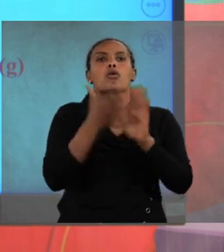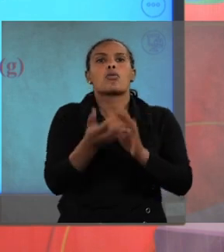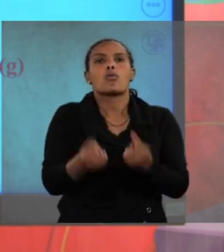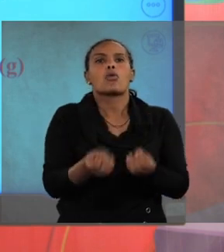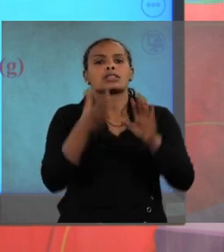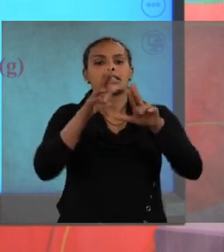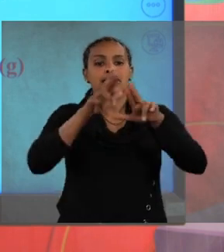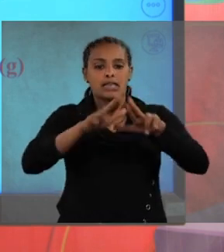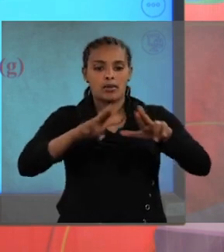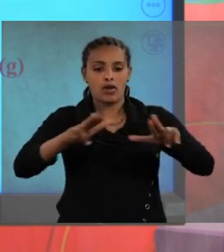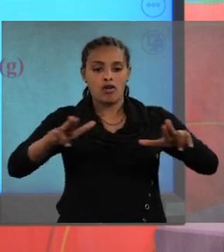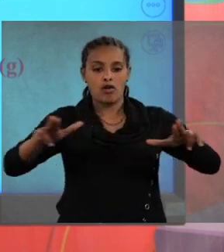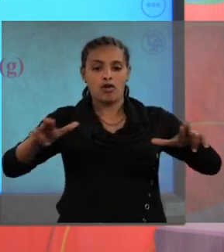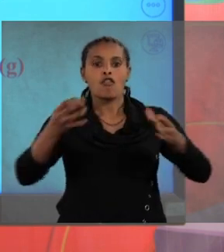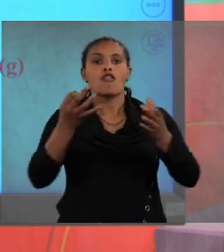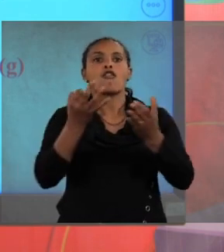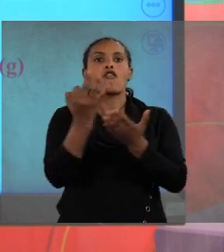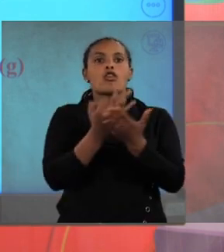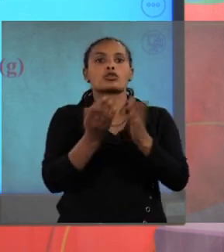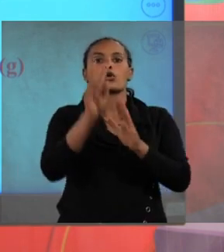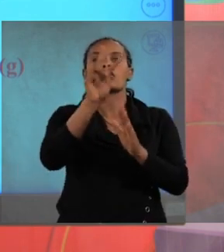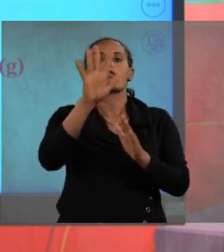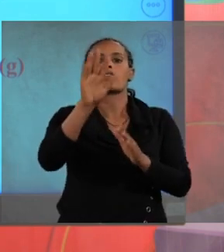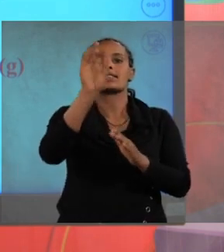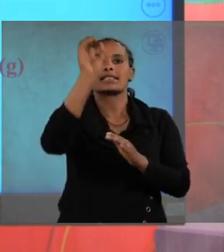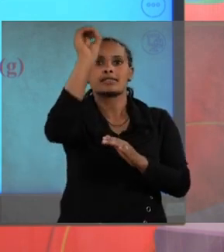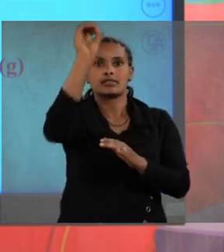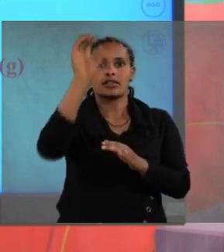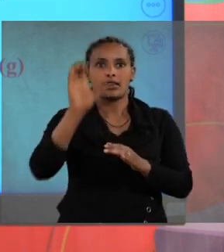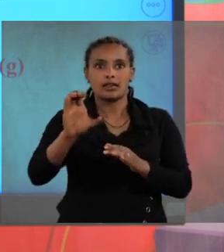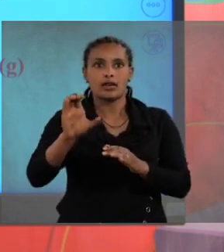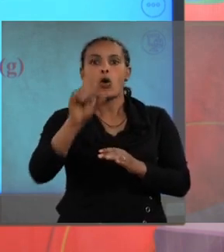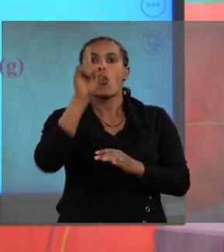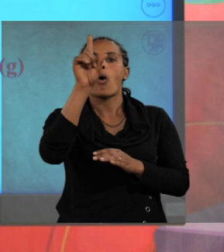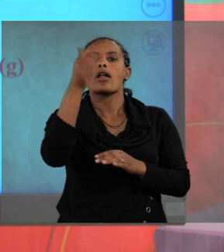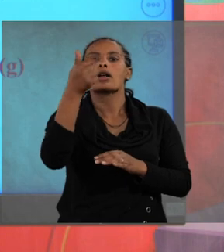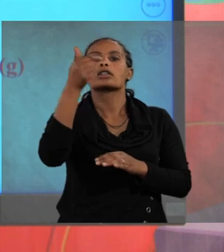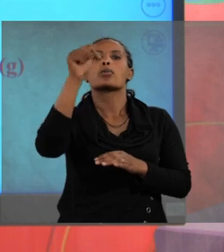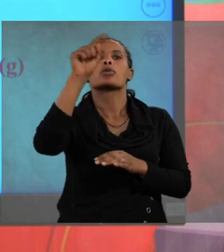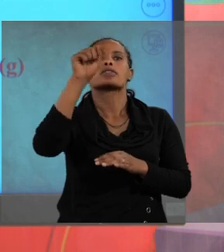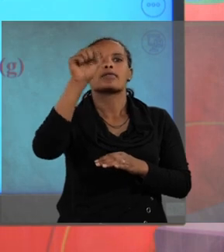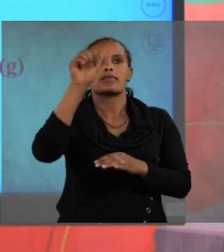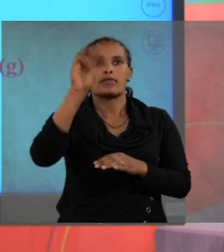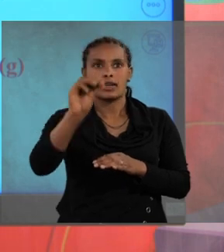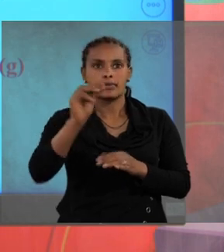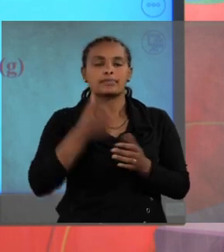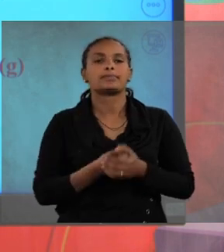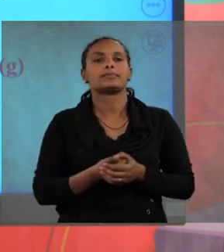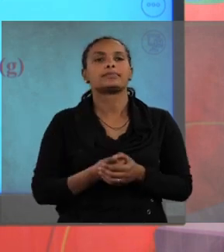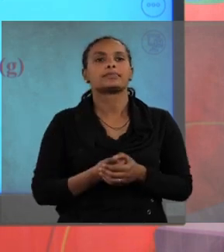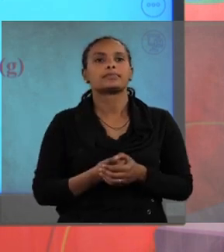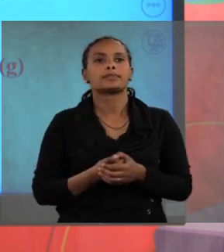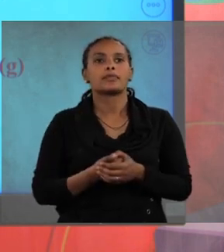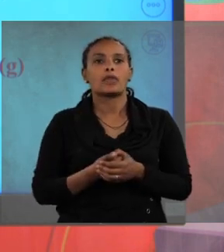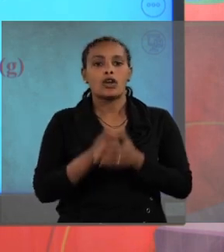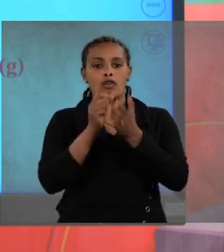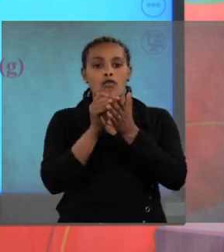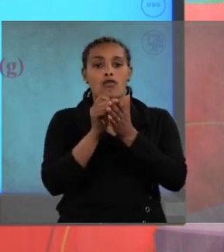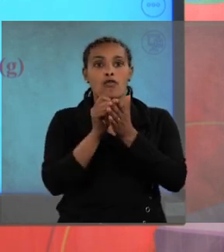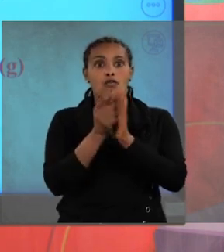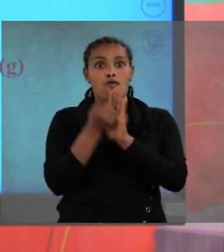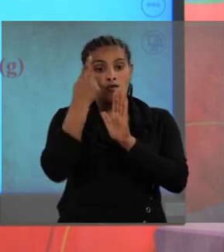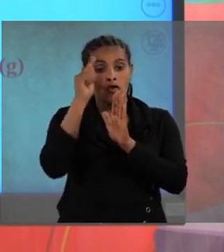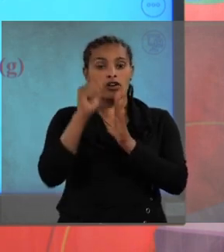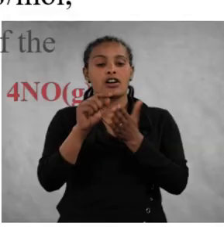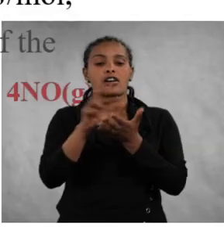most stable form at 25 degrees centigrade and 1 atmosphere. For